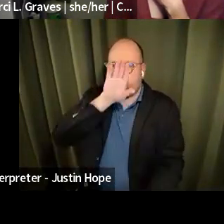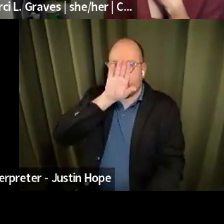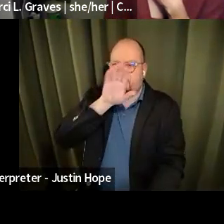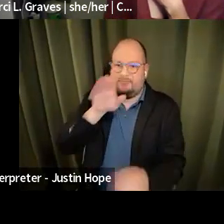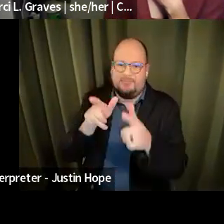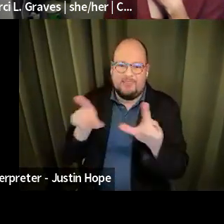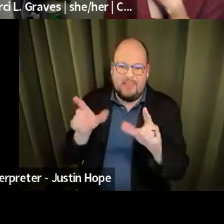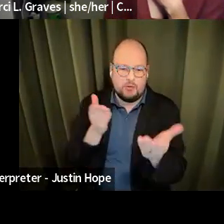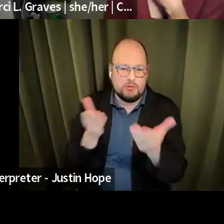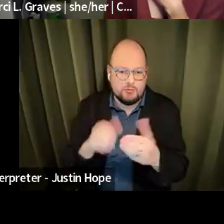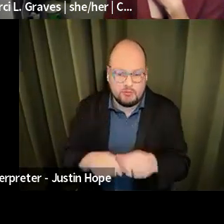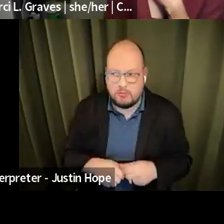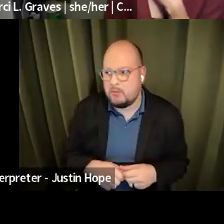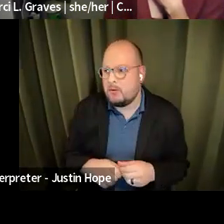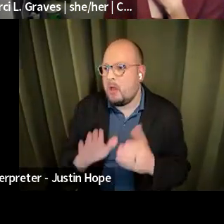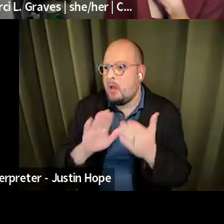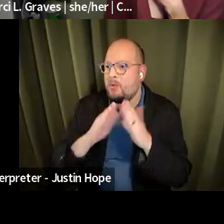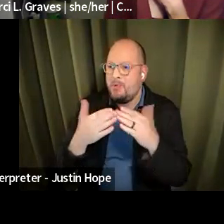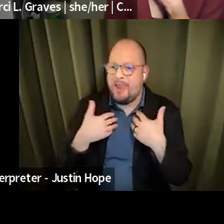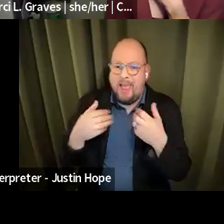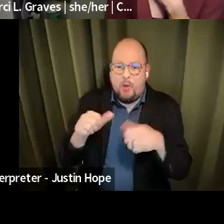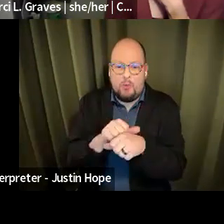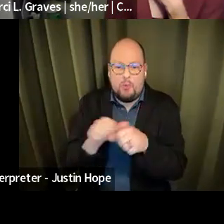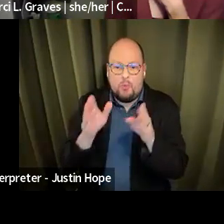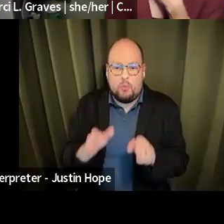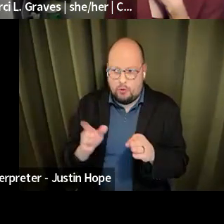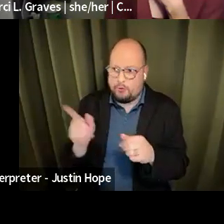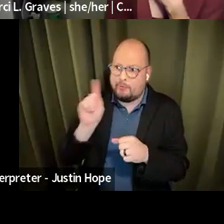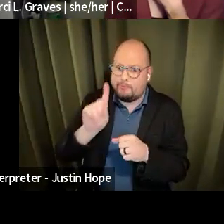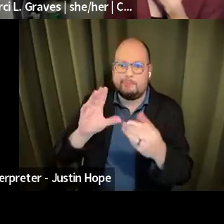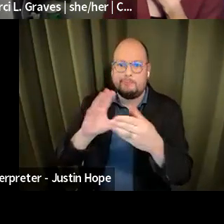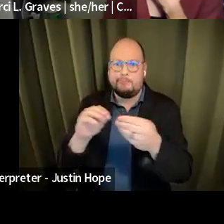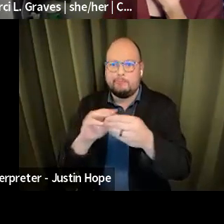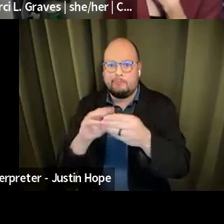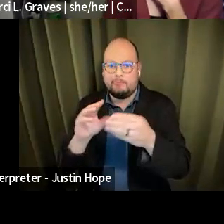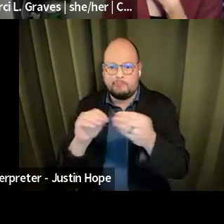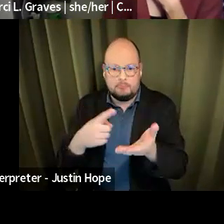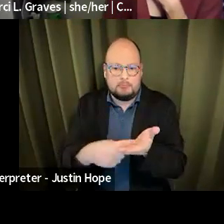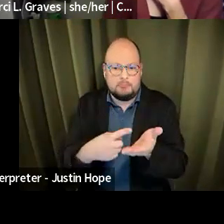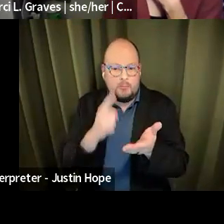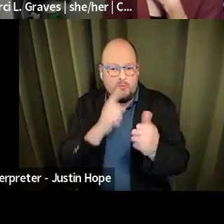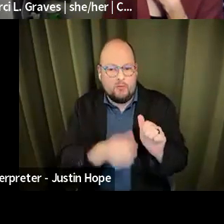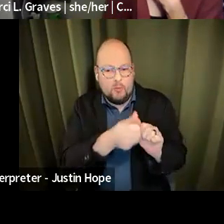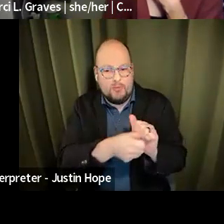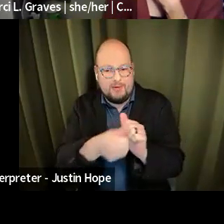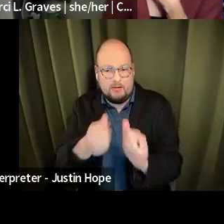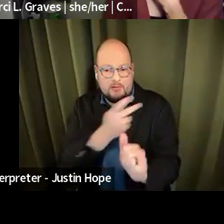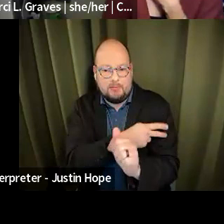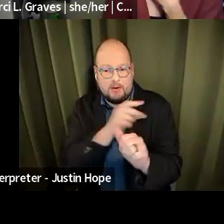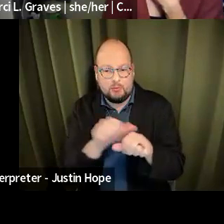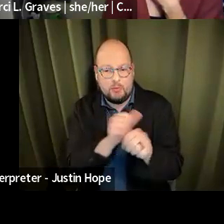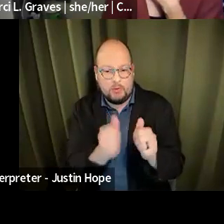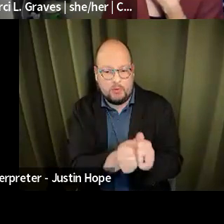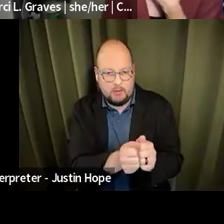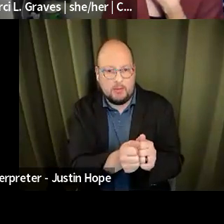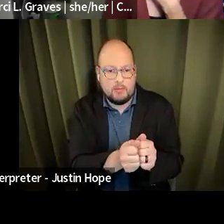And we also had community health workers who brought that up on behalf of the patients who they help navigate the system. Great. Monica,